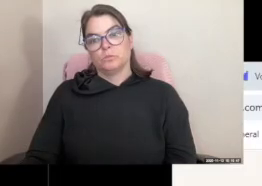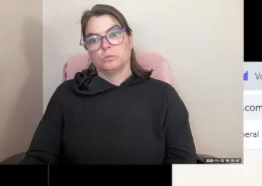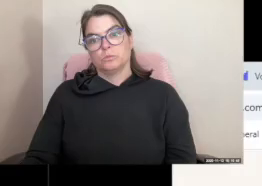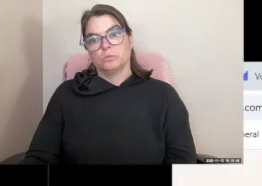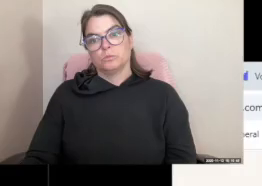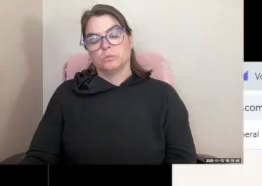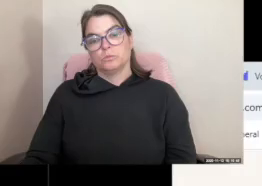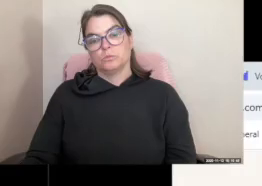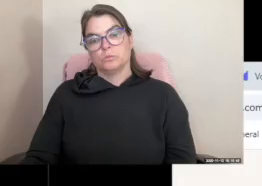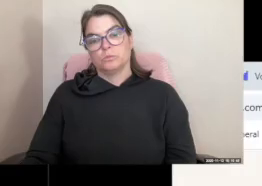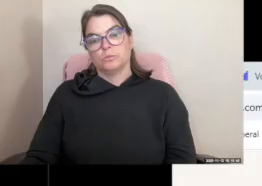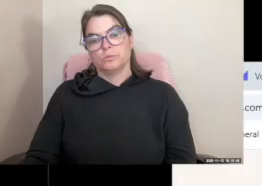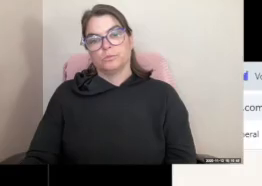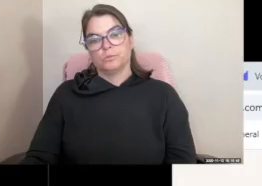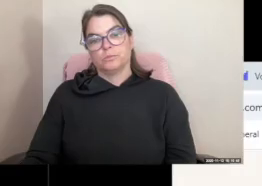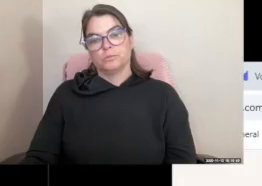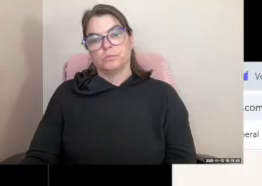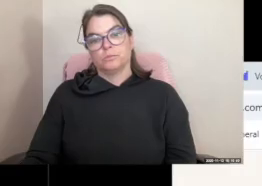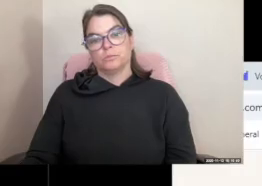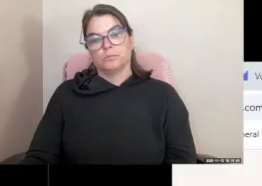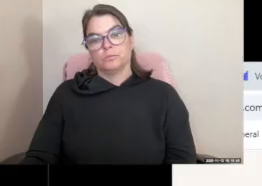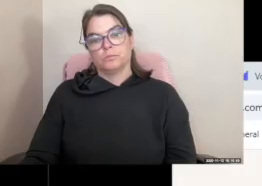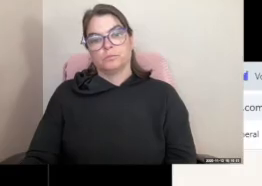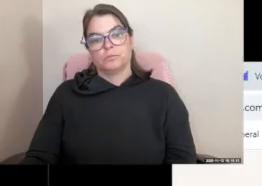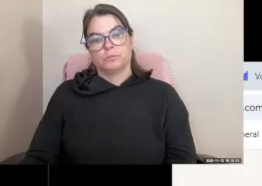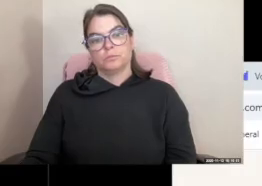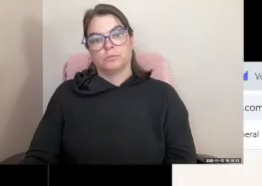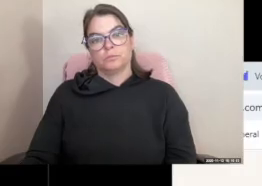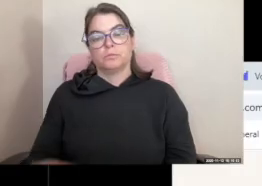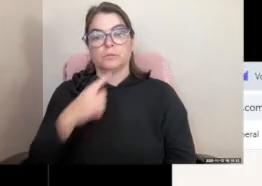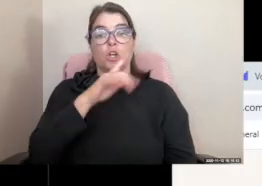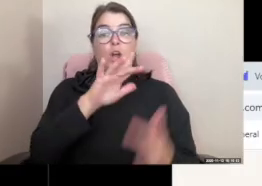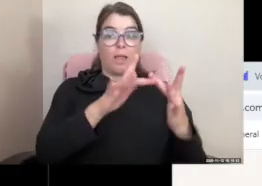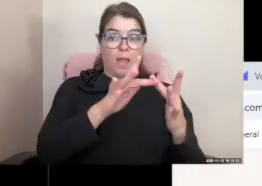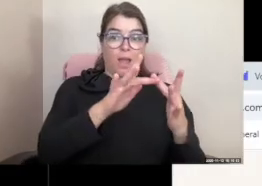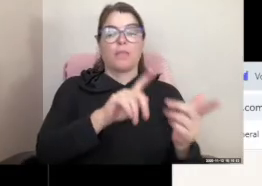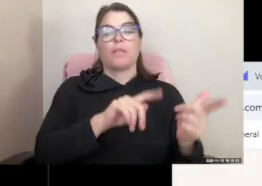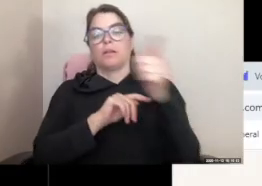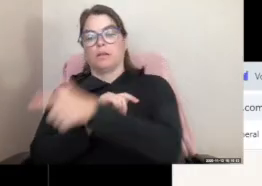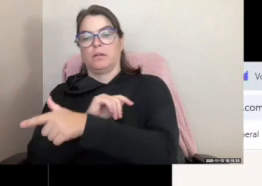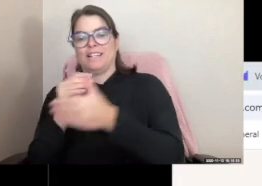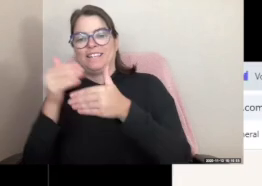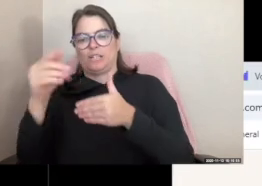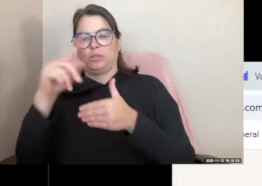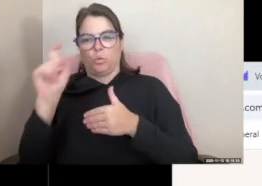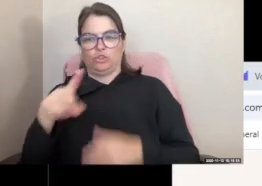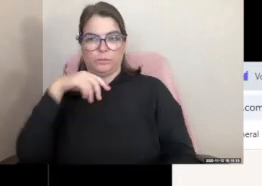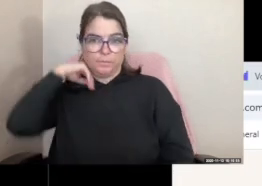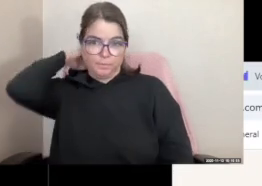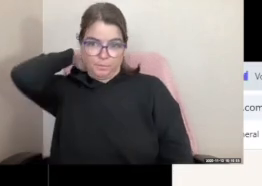and we'd like to see that being supported through funding. Thank you. Thanks, Joel.